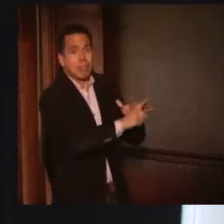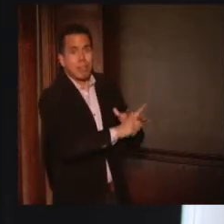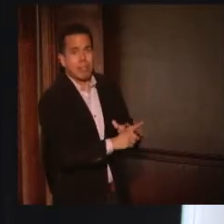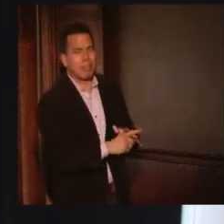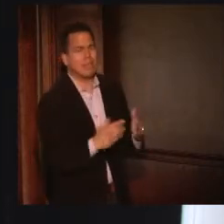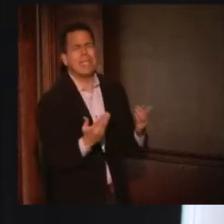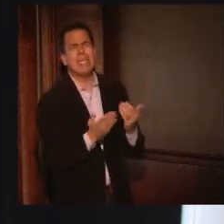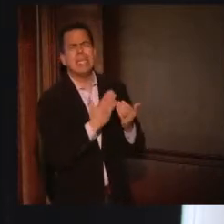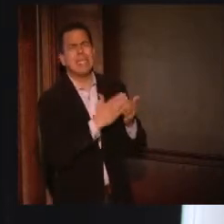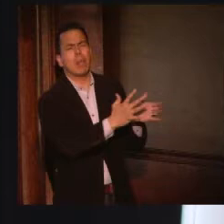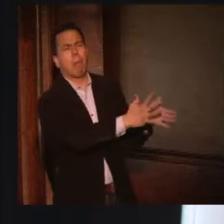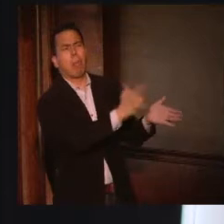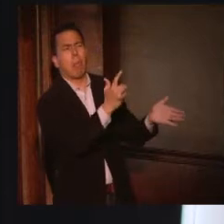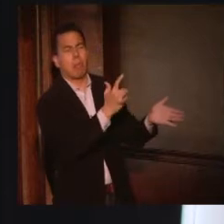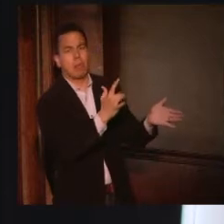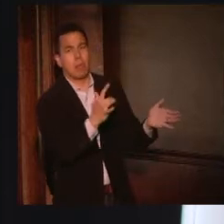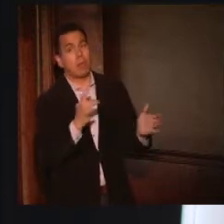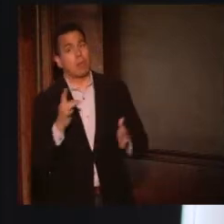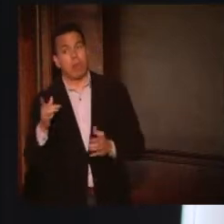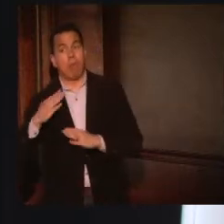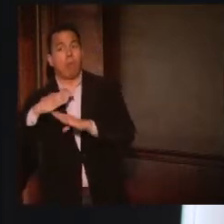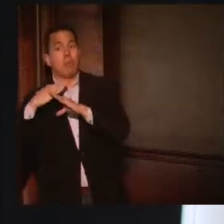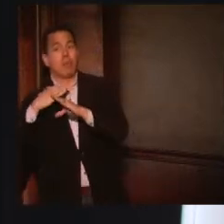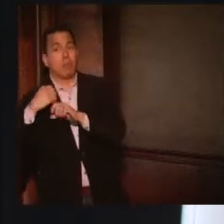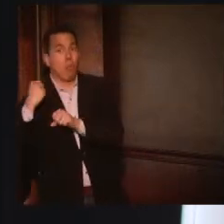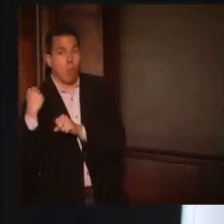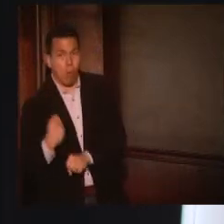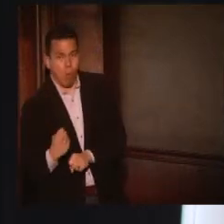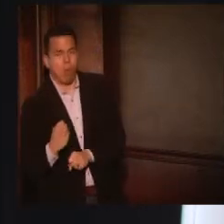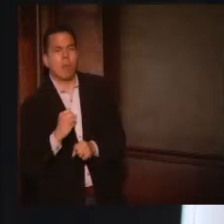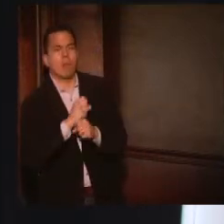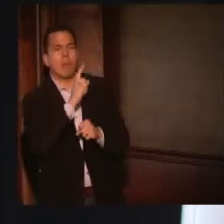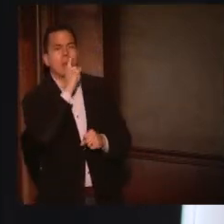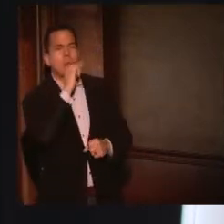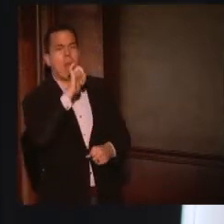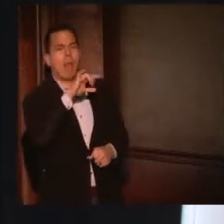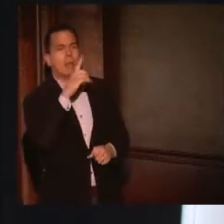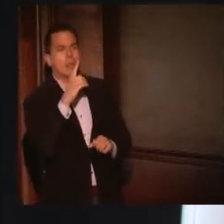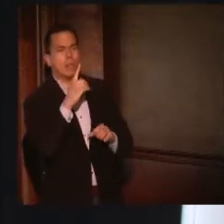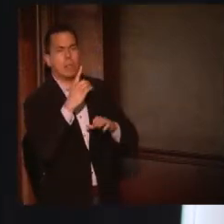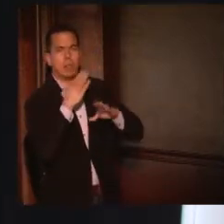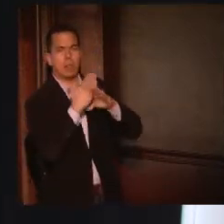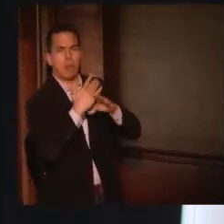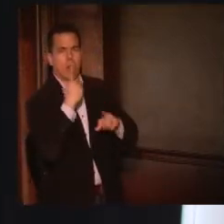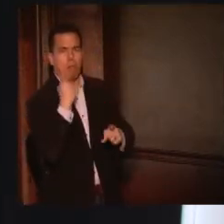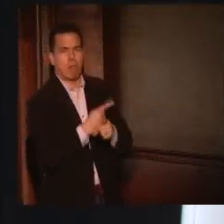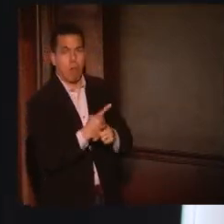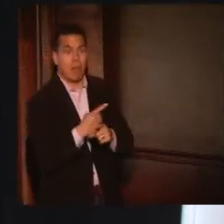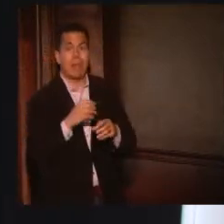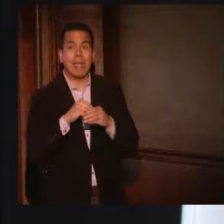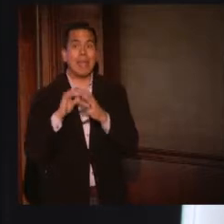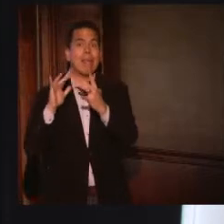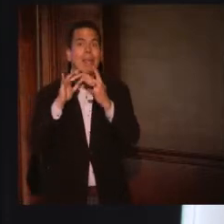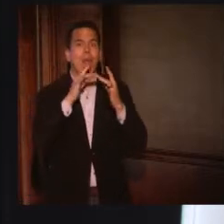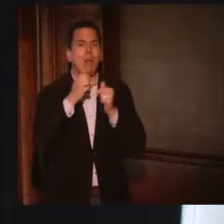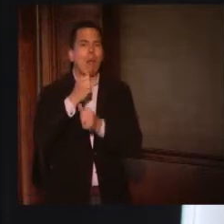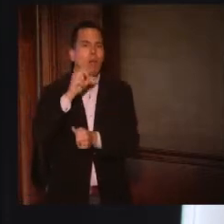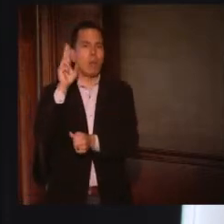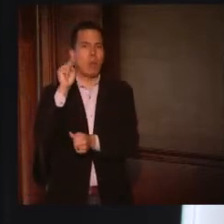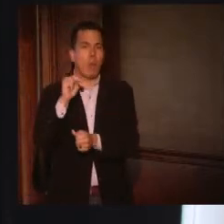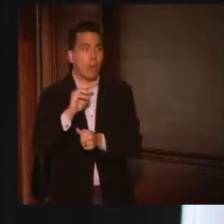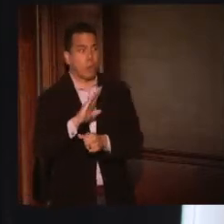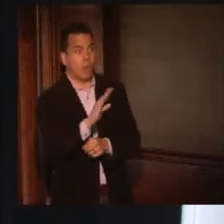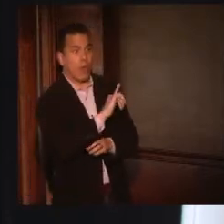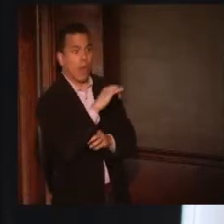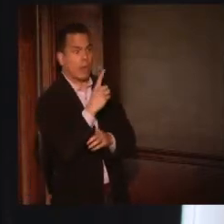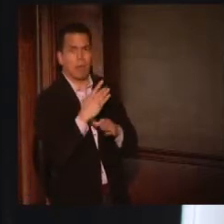shared with entities outside of the trusted network of the United Nations as far as we can. So their identities are no